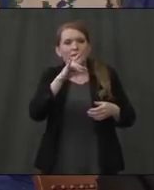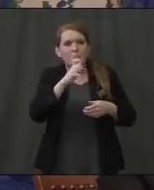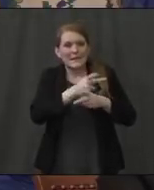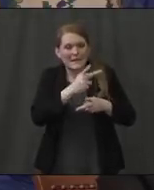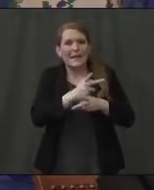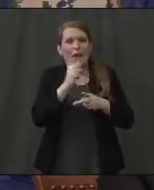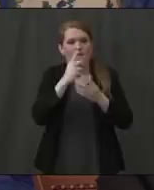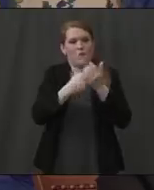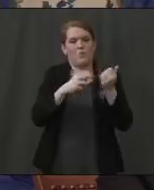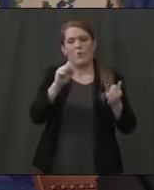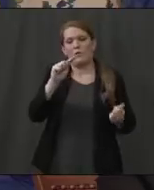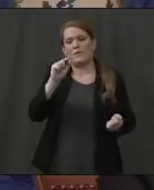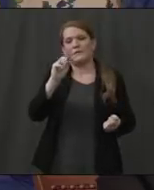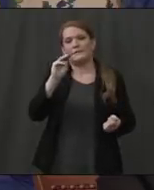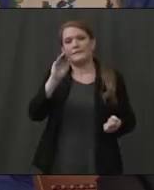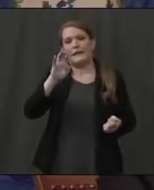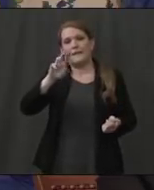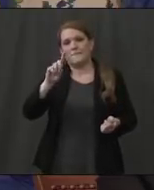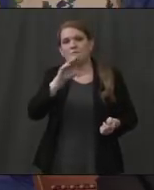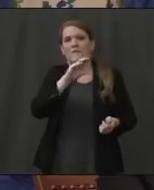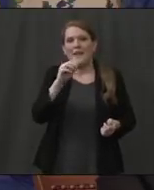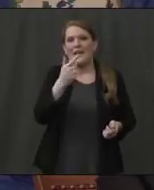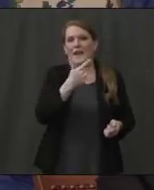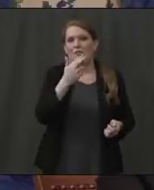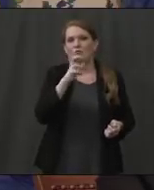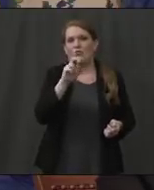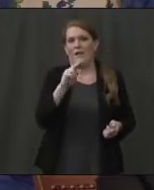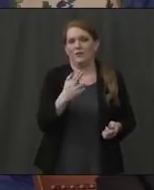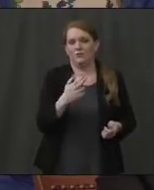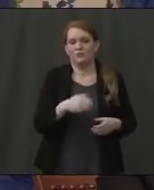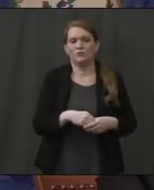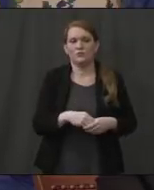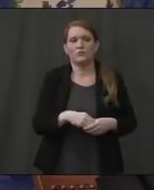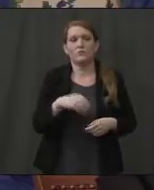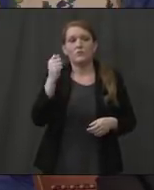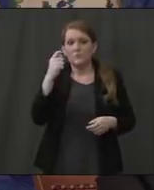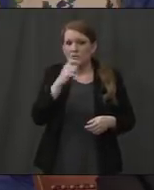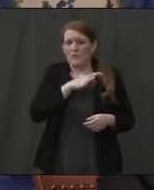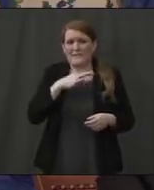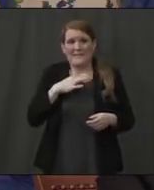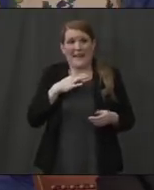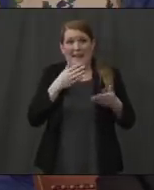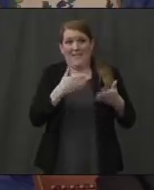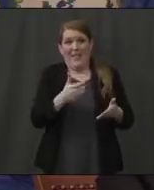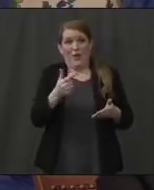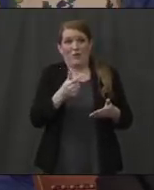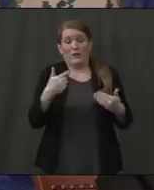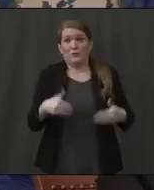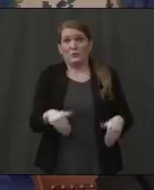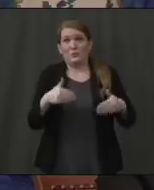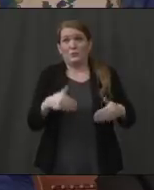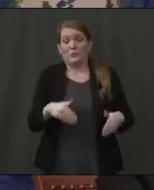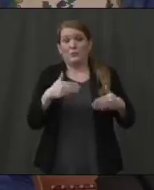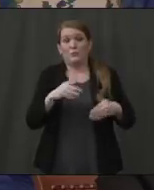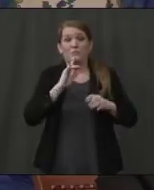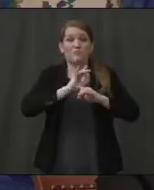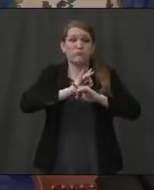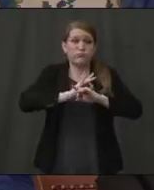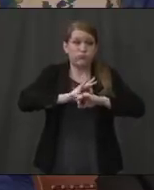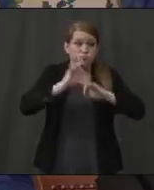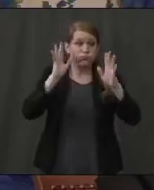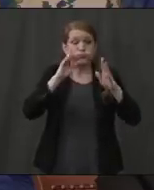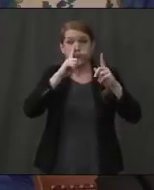Greenwich. And the staff there is managing a very difficult situation with